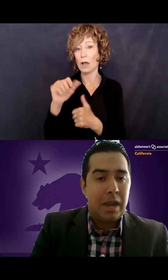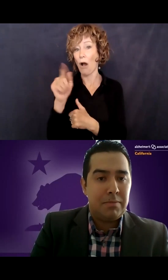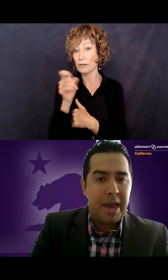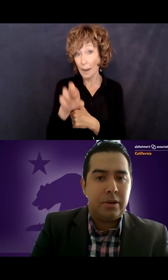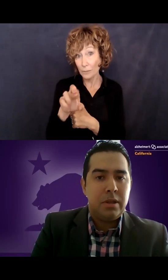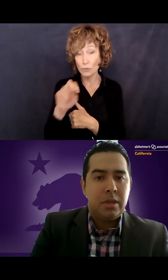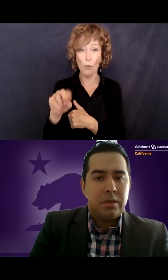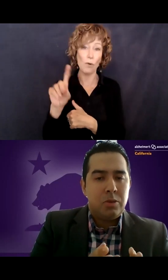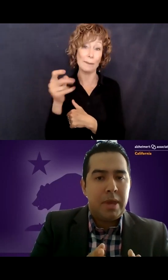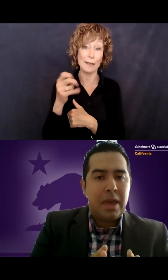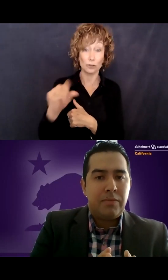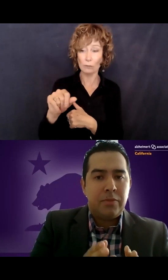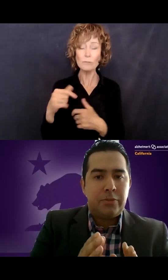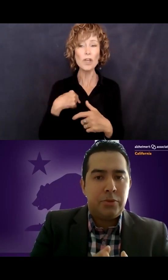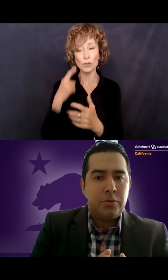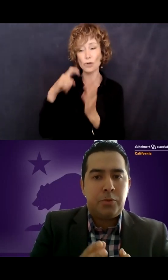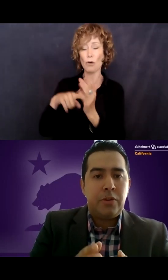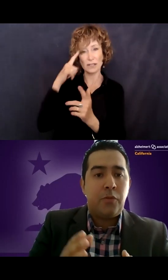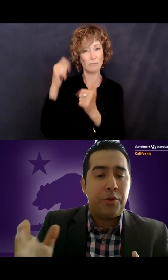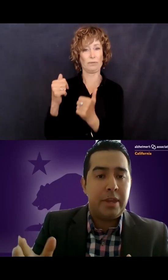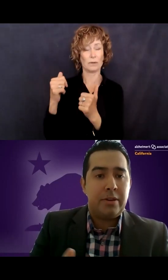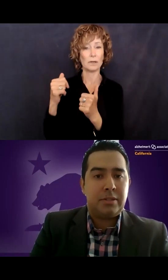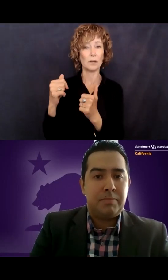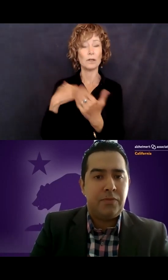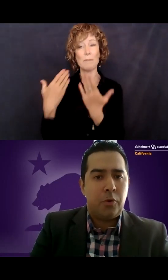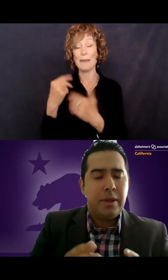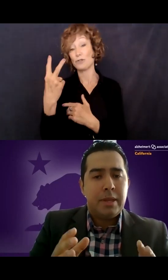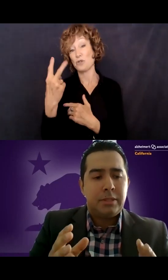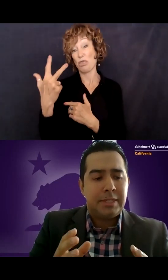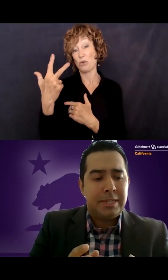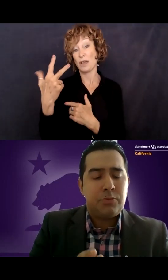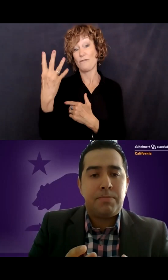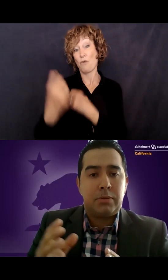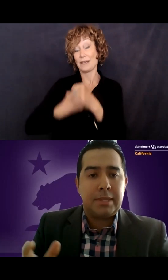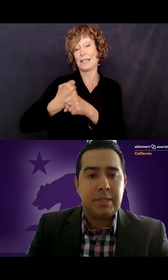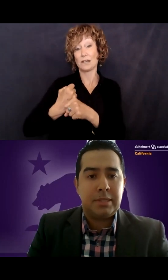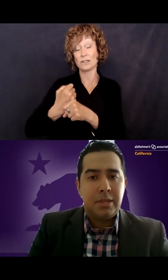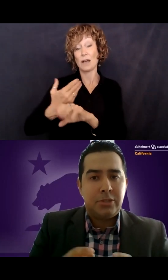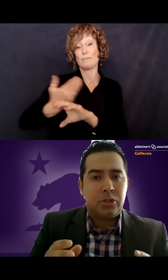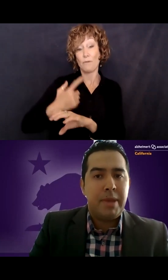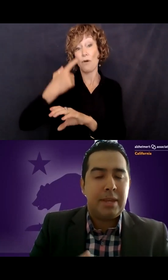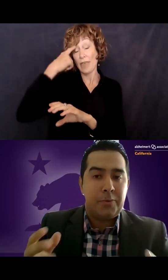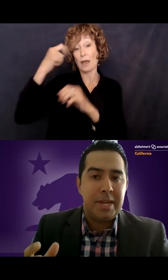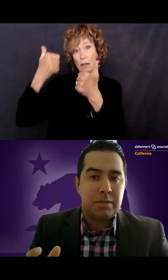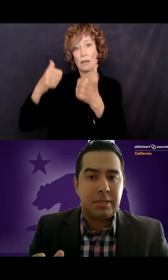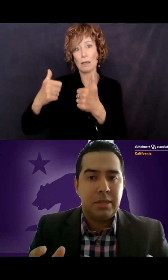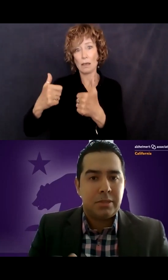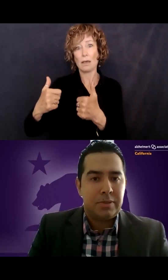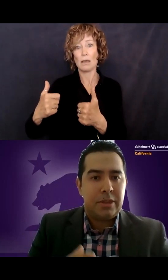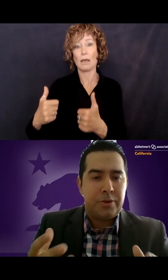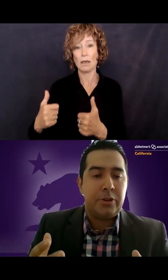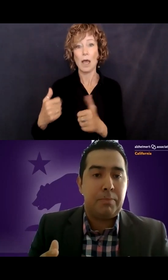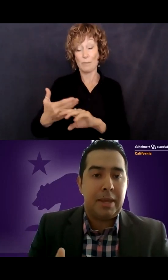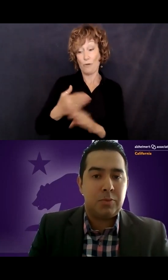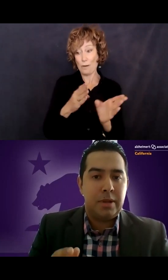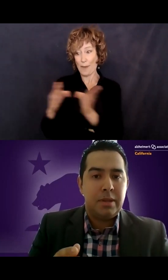a timely manner, you may have 2, 3, 4 years before the disease really progresses to start making arrangements so